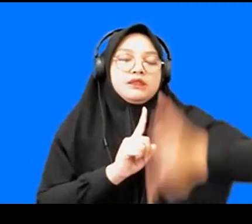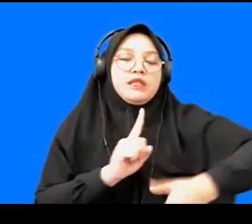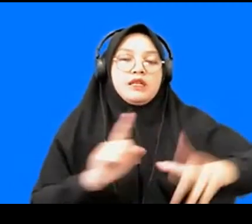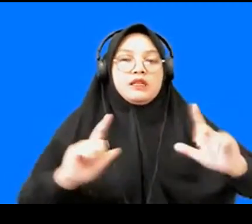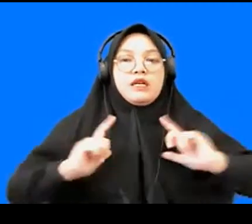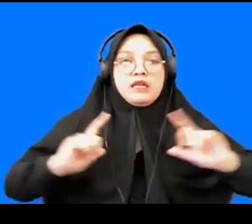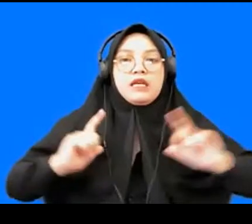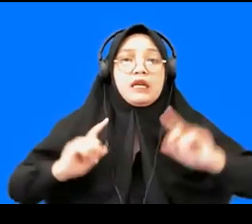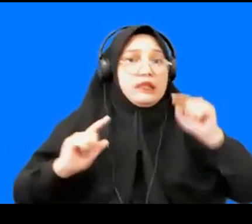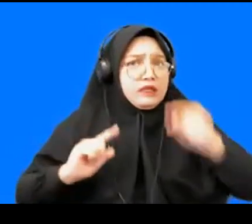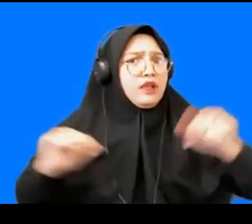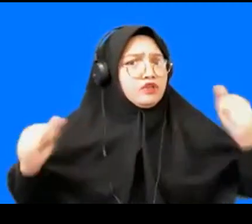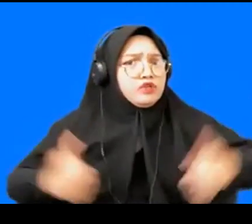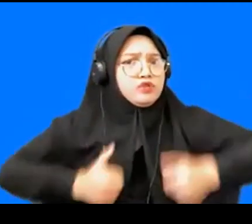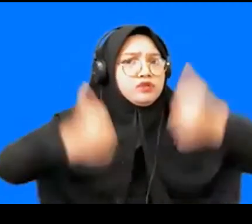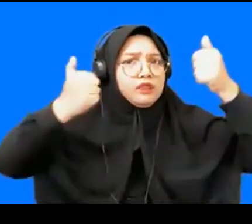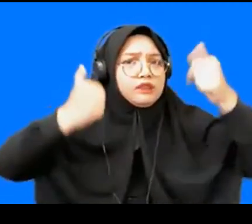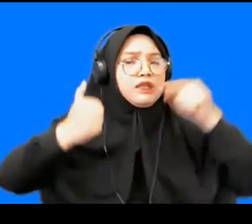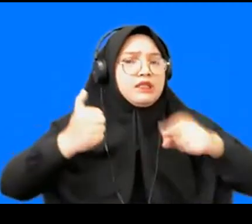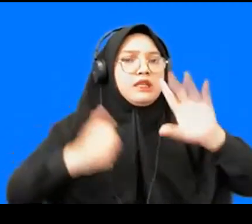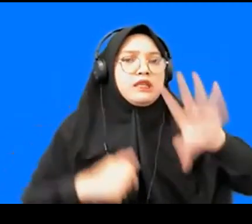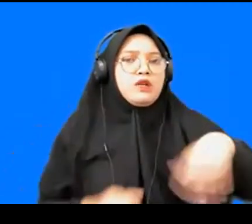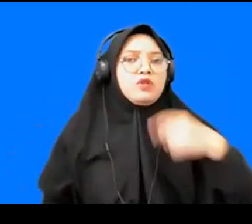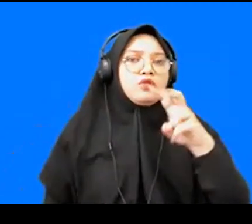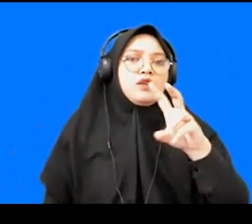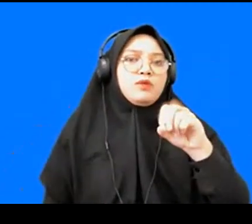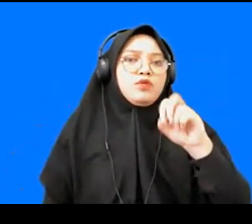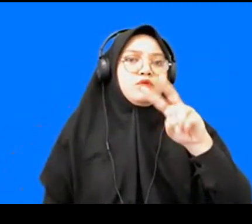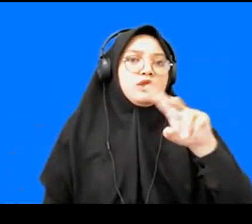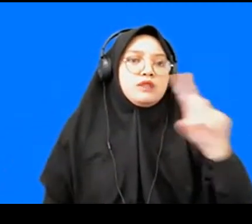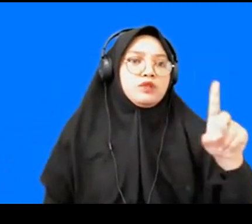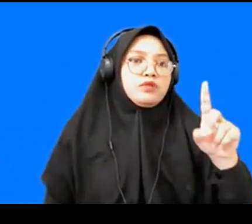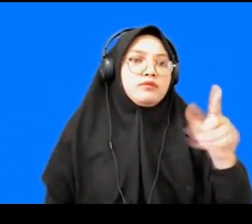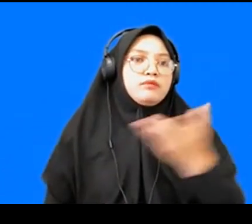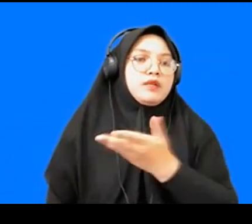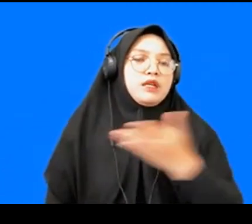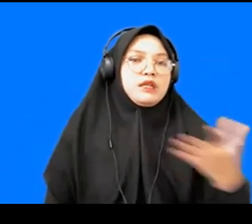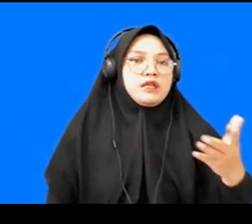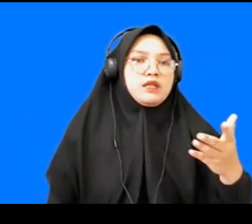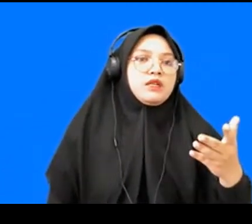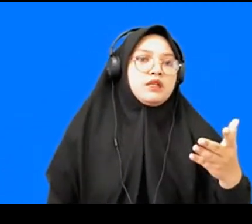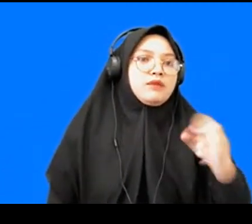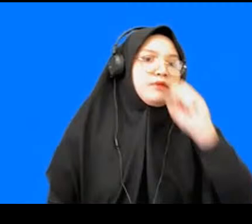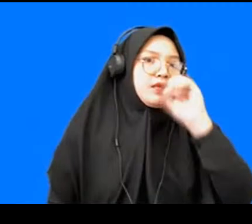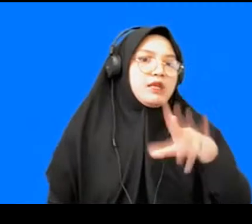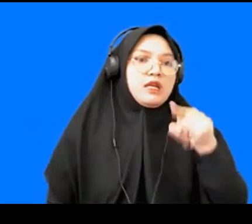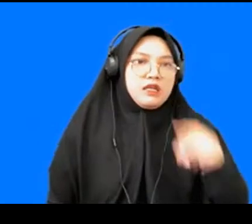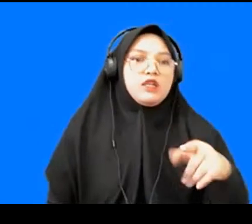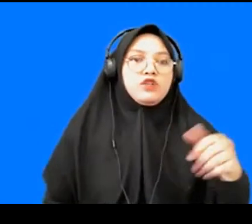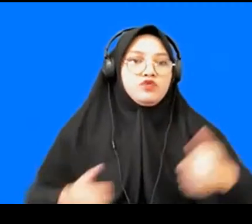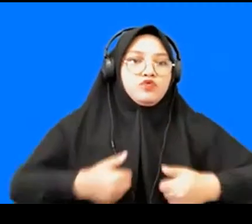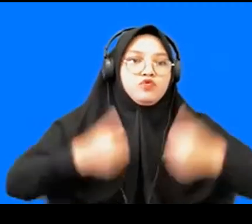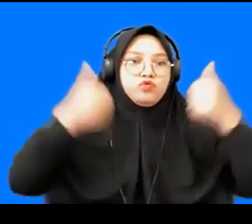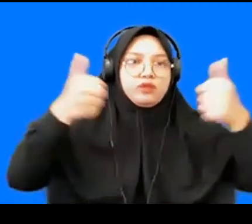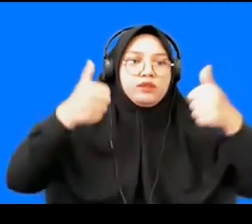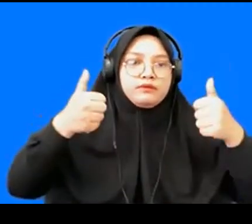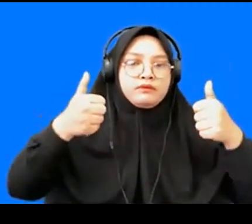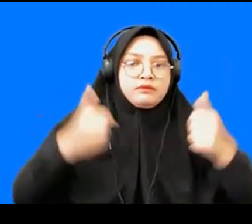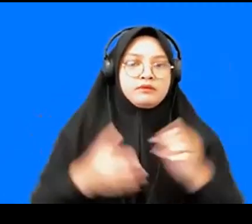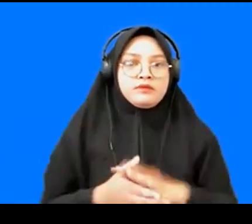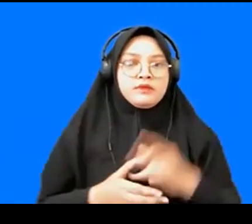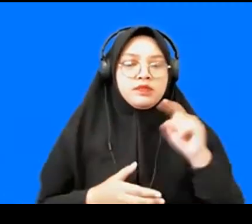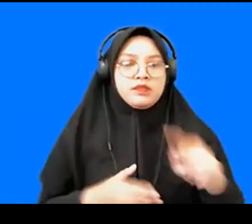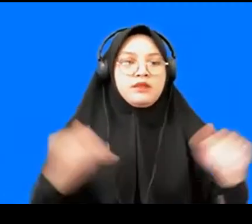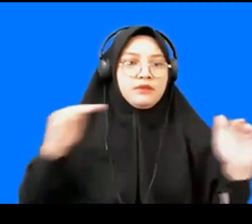they said it was very, very successful. Their model is also based on net worth. As shown earlier